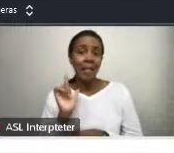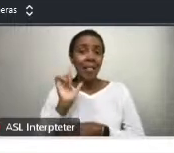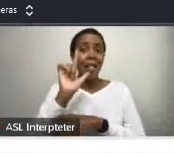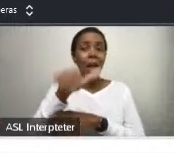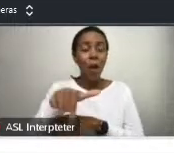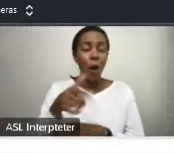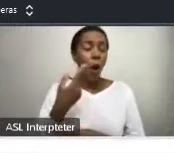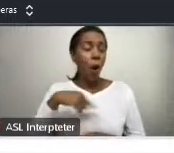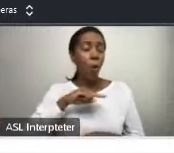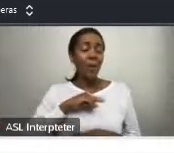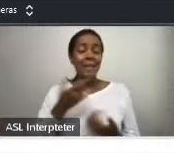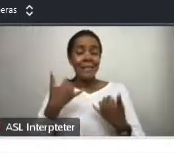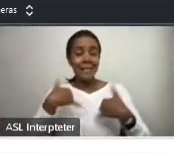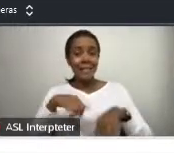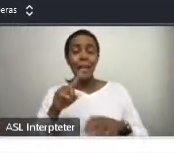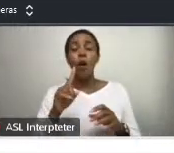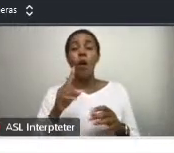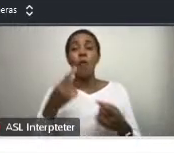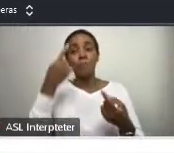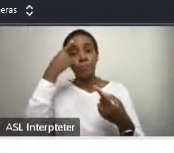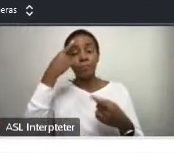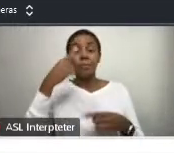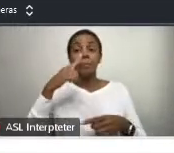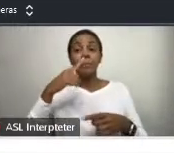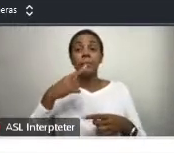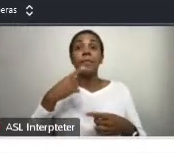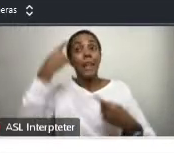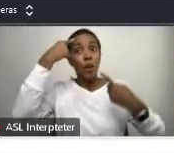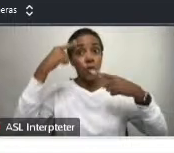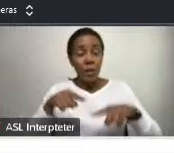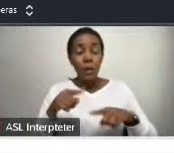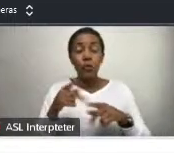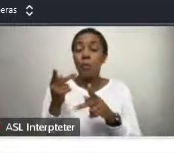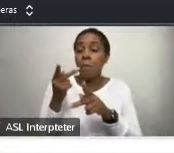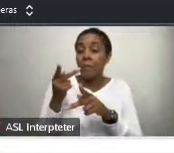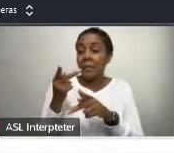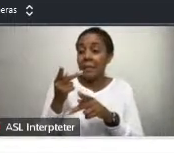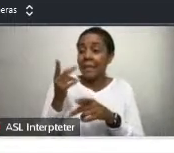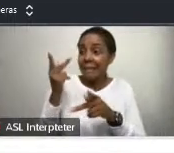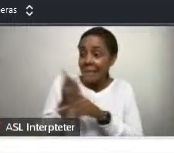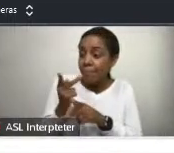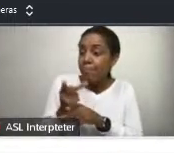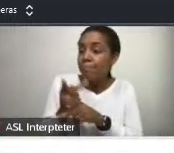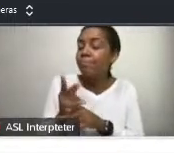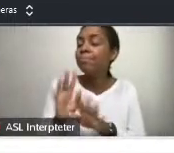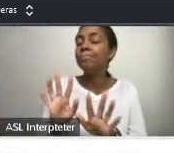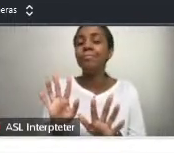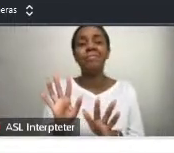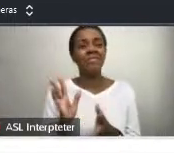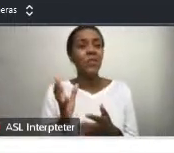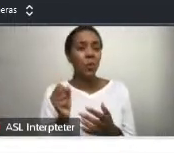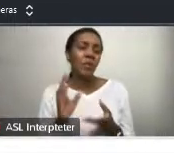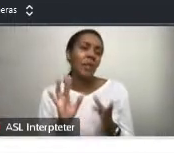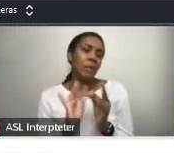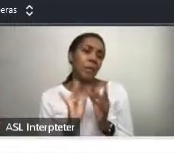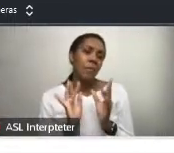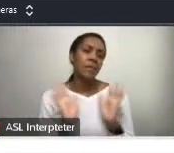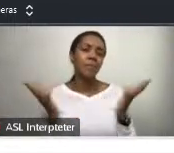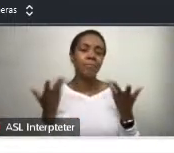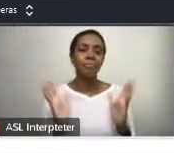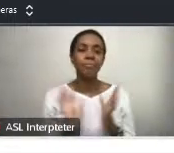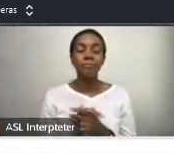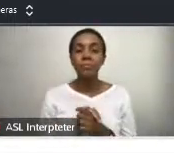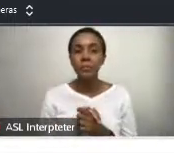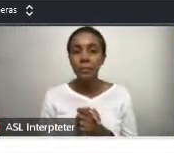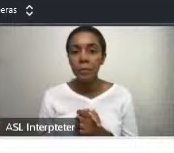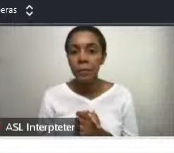maintaining it in the same way that it's first presented. So I just wanted to make those comments public. Thank you, Mr. Chairman. And then can